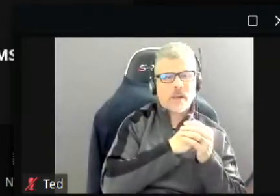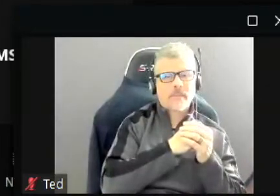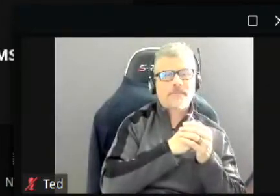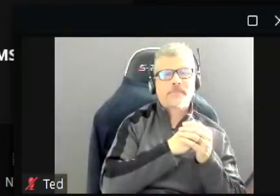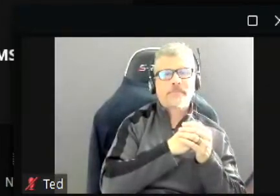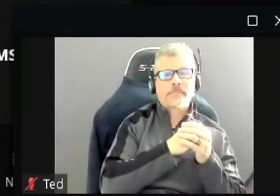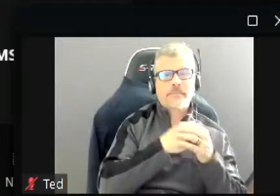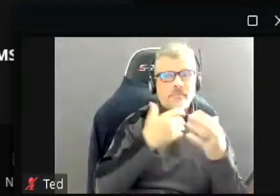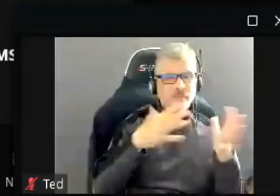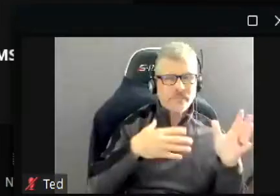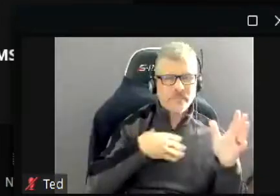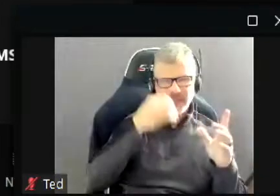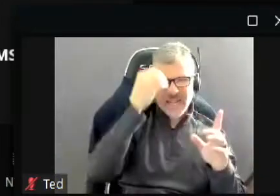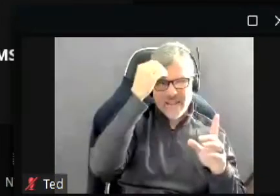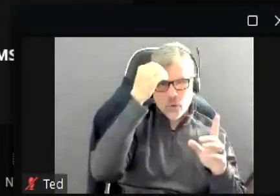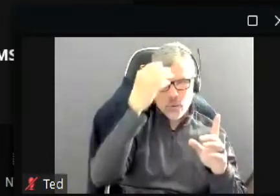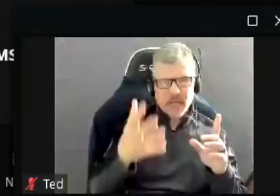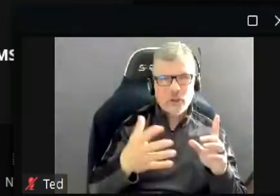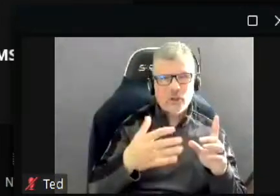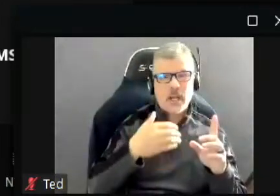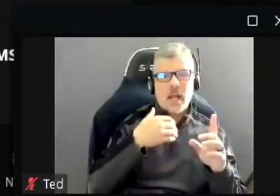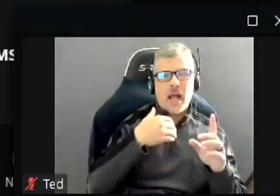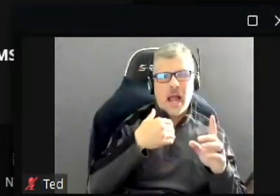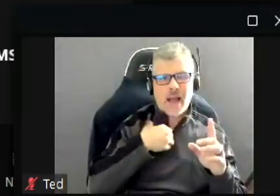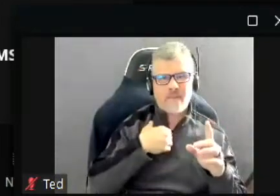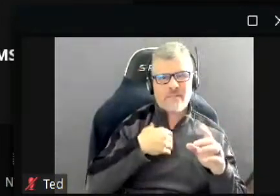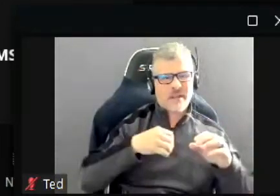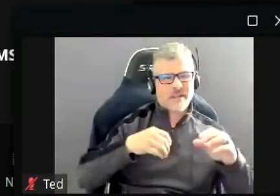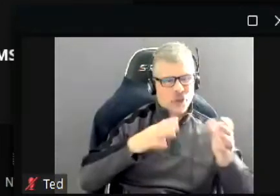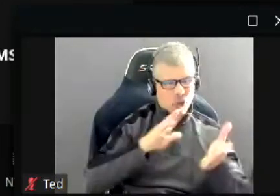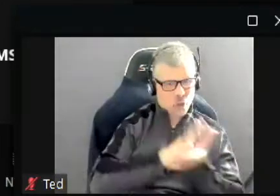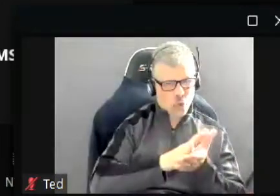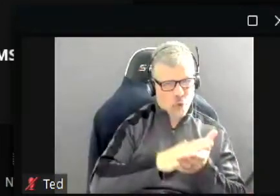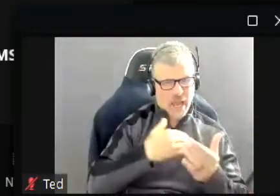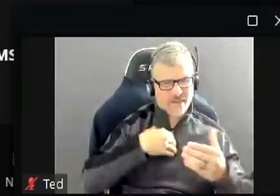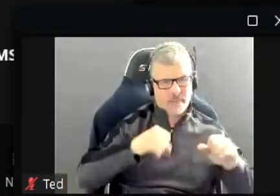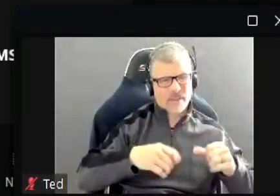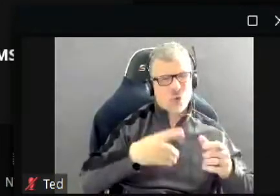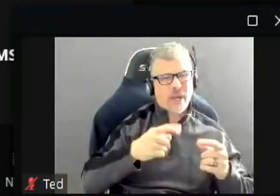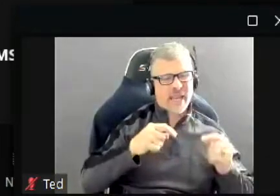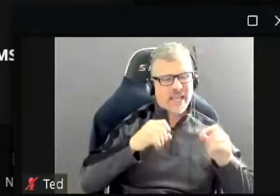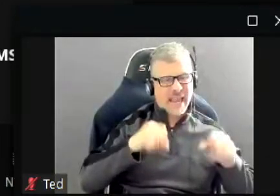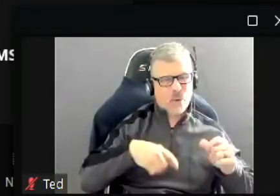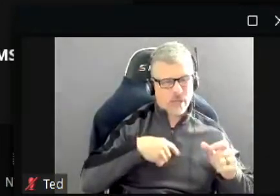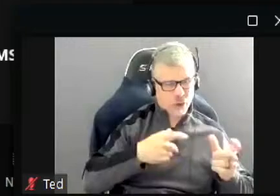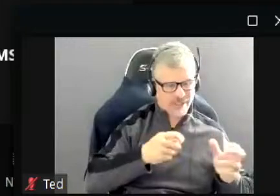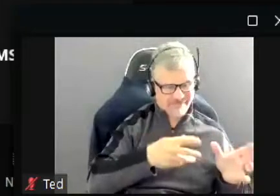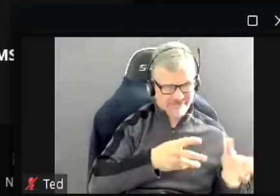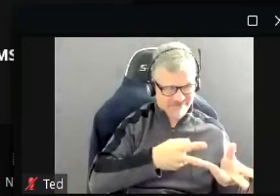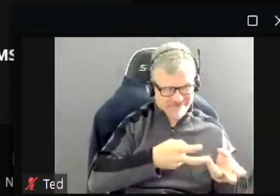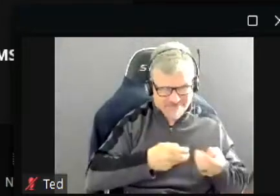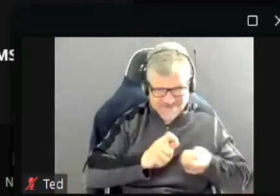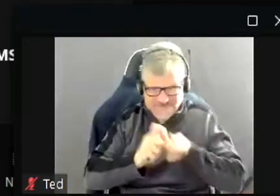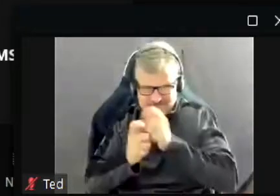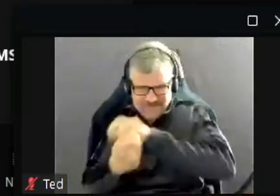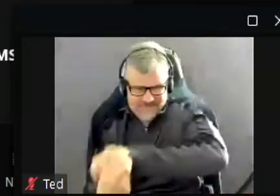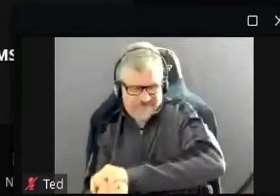information and the capabilities in the school. So maybe we just repurpose what we already have.